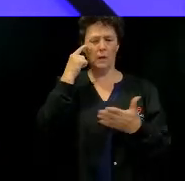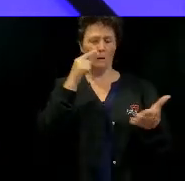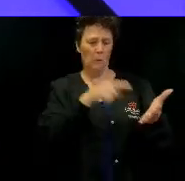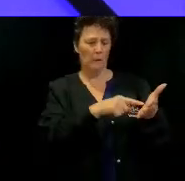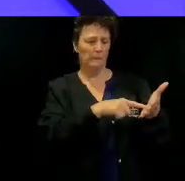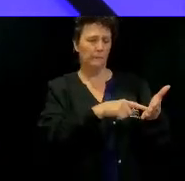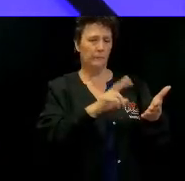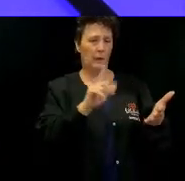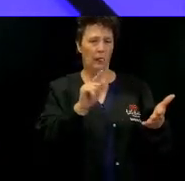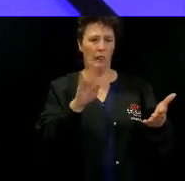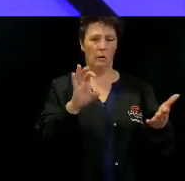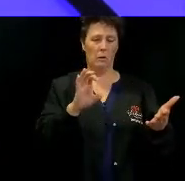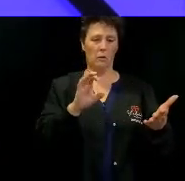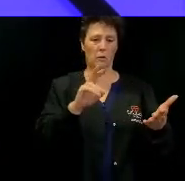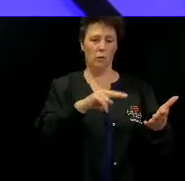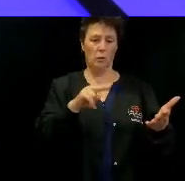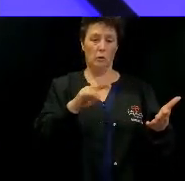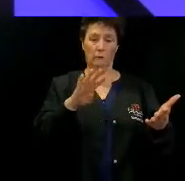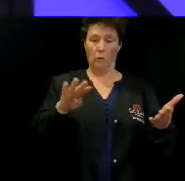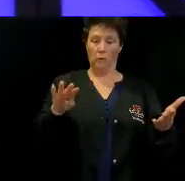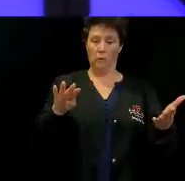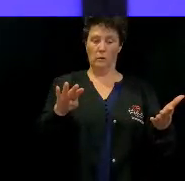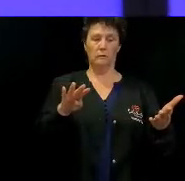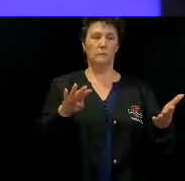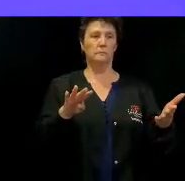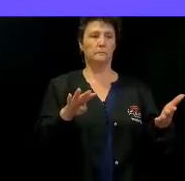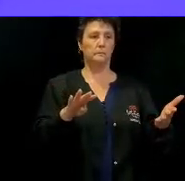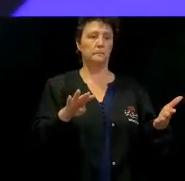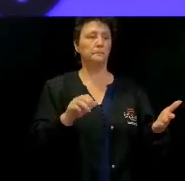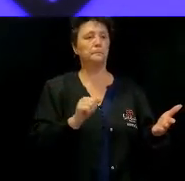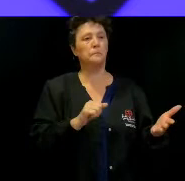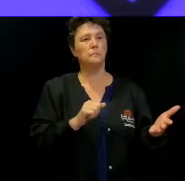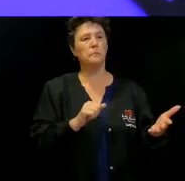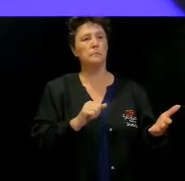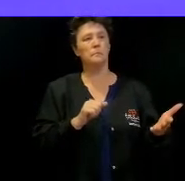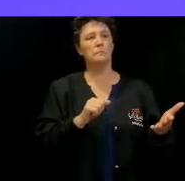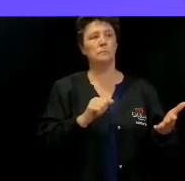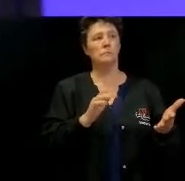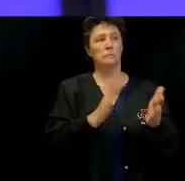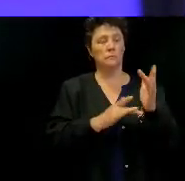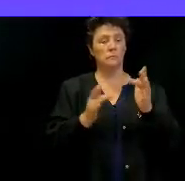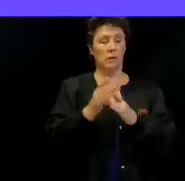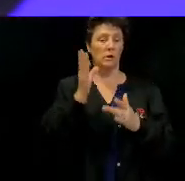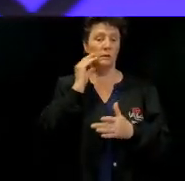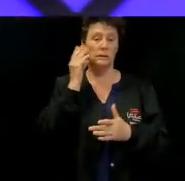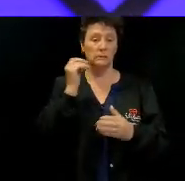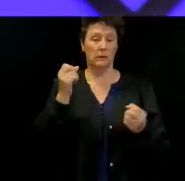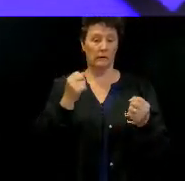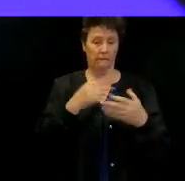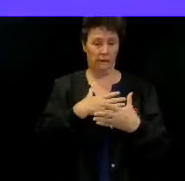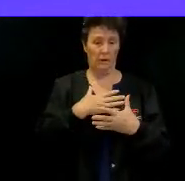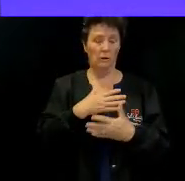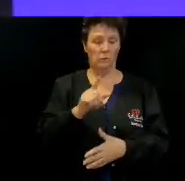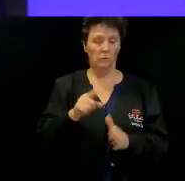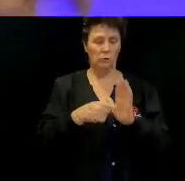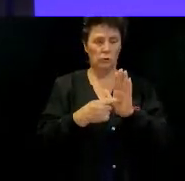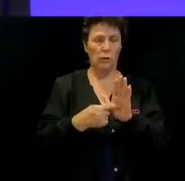Luke 22:44, I want to show you this. Jesus experienced fear.